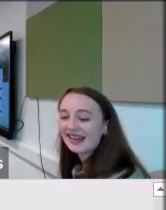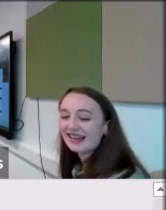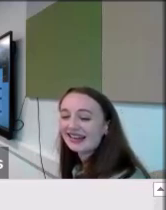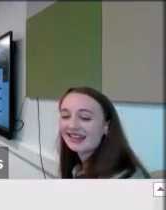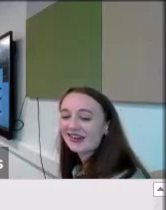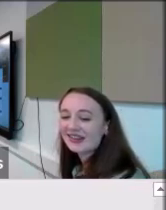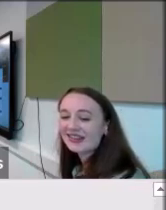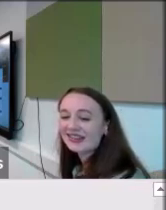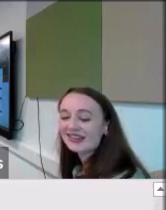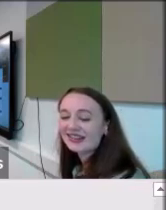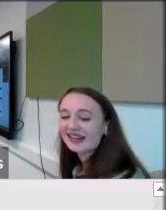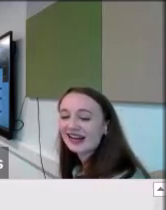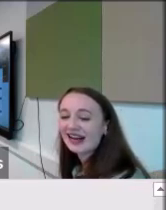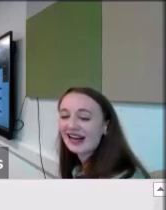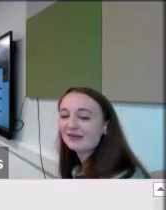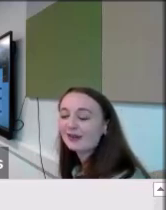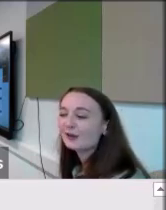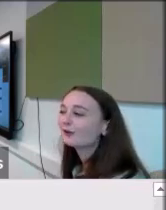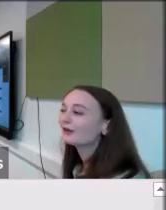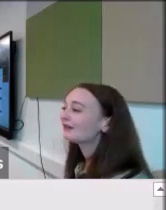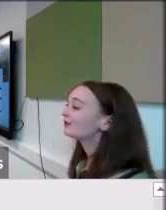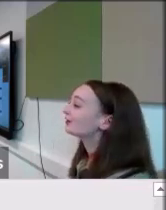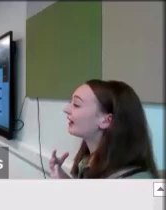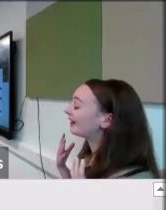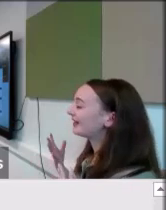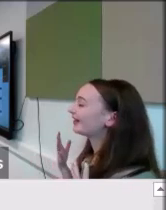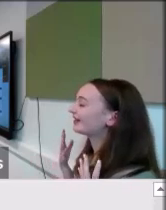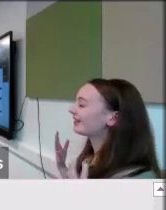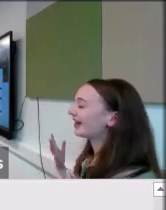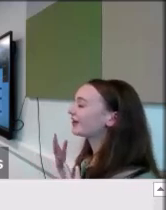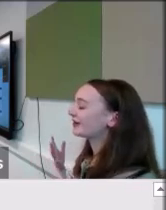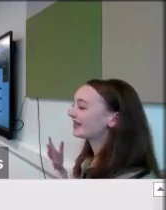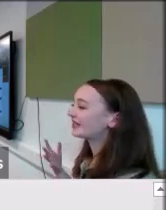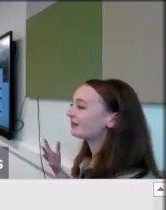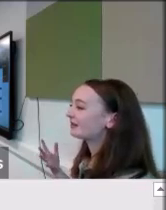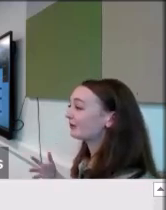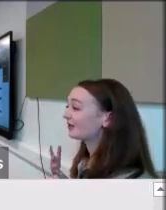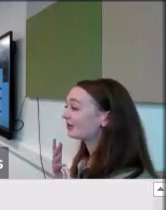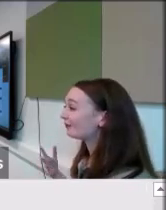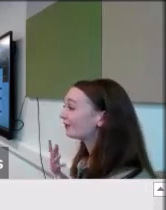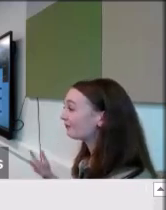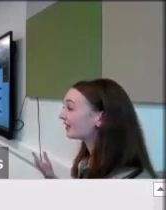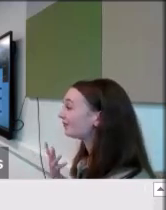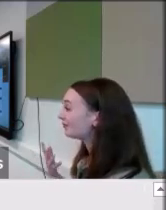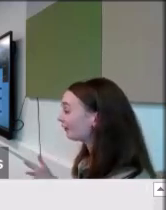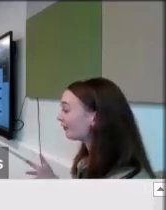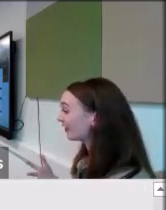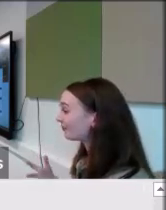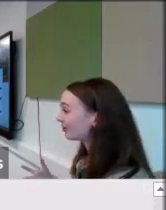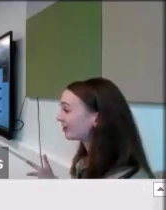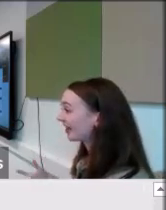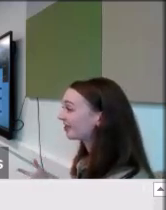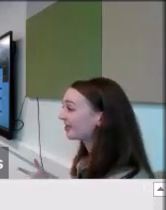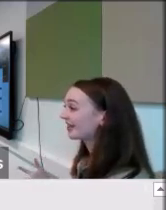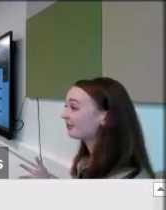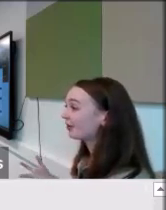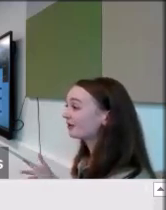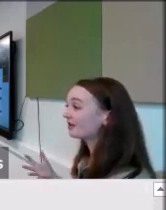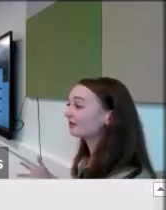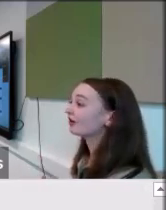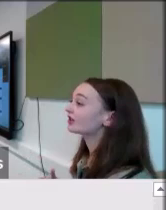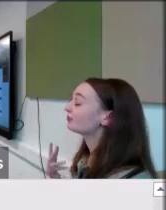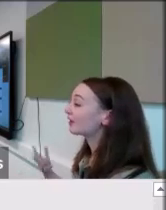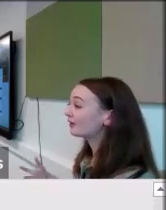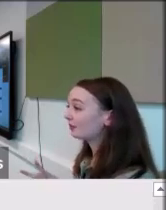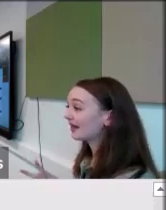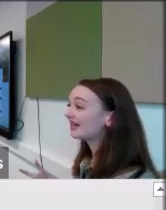Yeah, I think just I think the thing I always say to people is don't feel bad if you don't feel able to challenge it in the